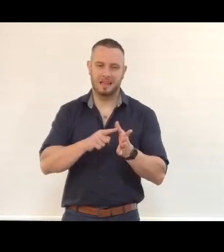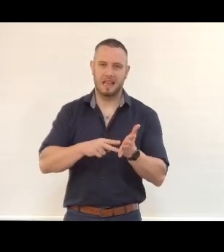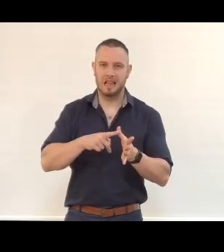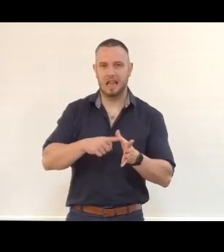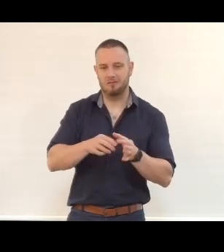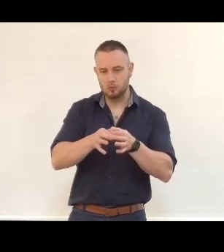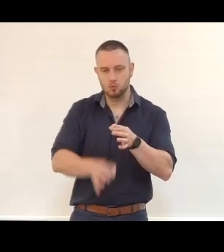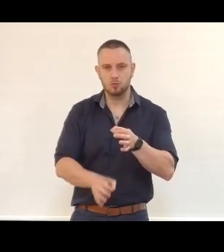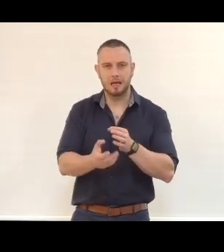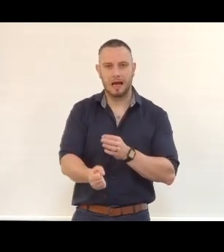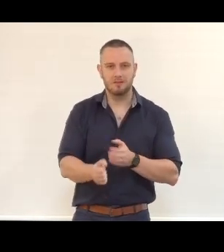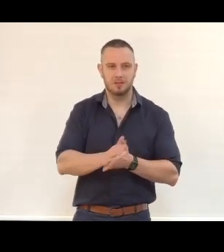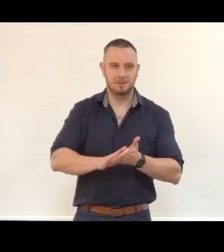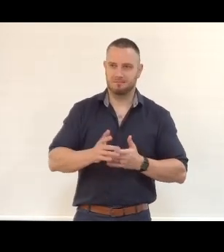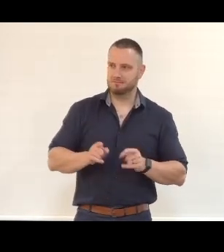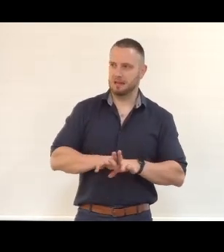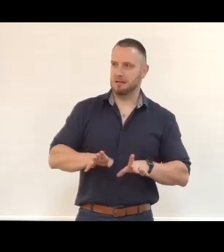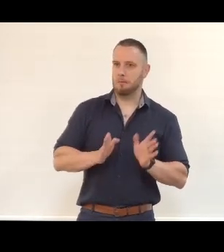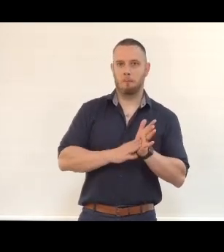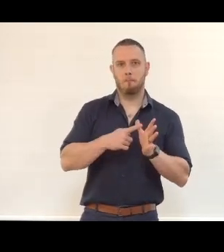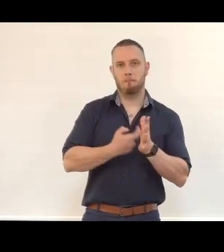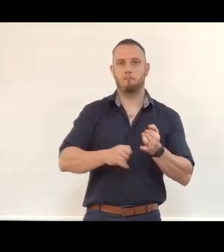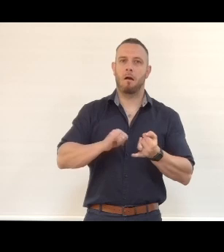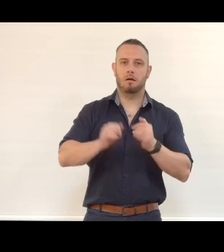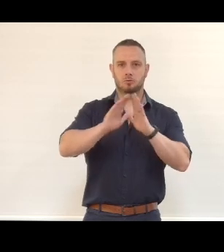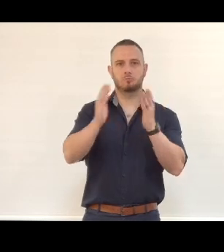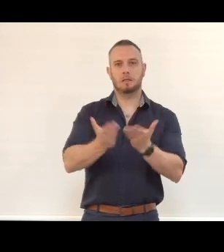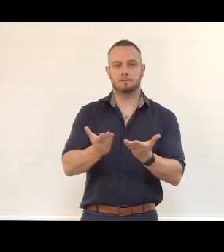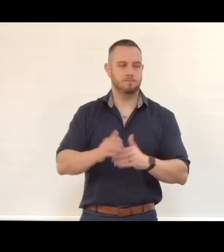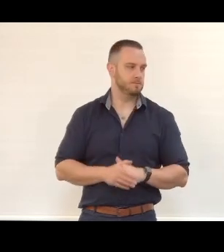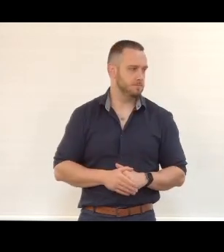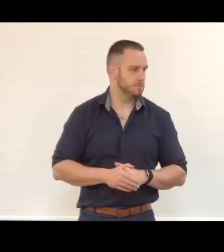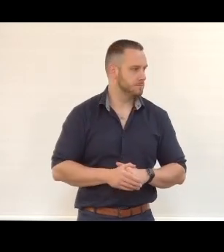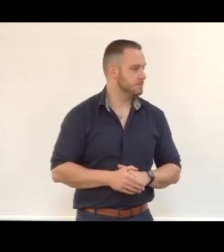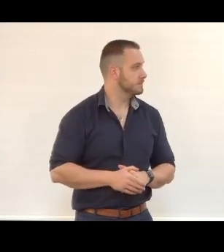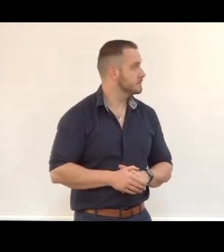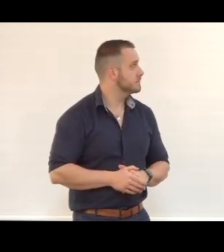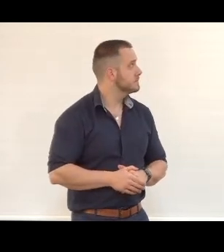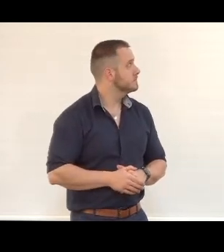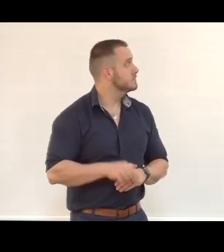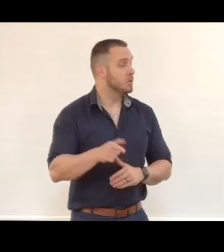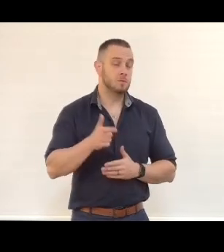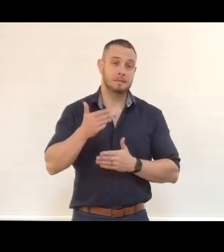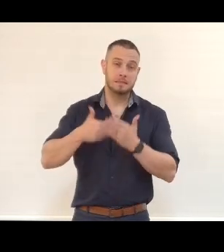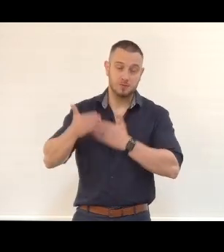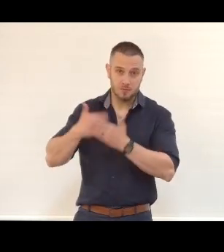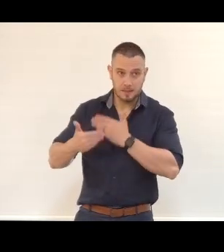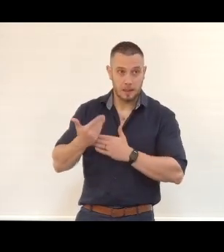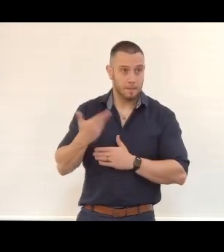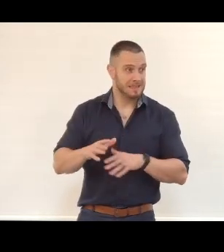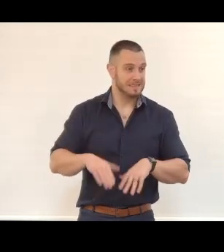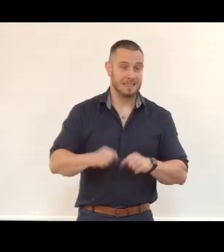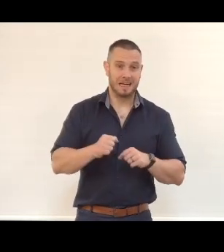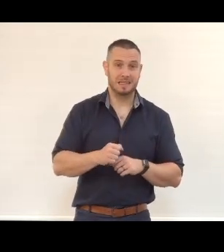skylights. So it's very Mars and Moon-like, the environment. So a bit about the history. So High Seas started